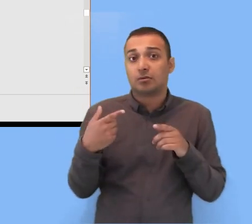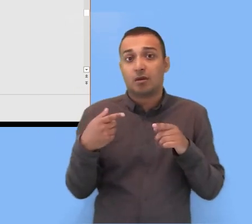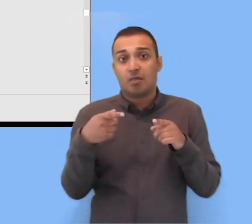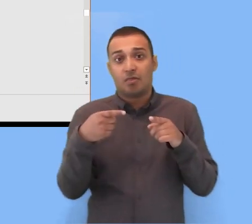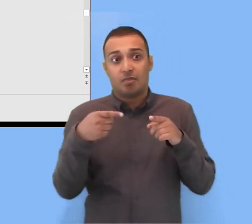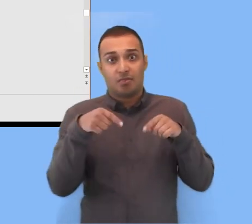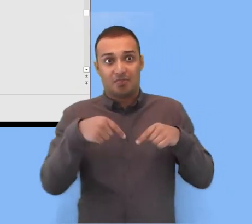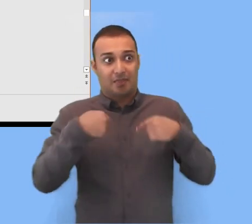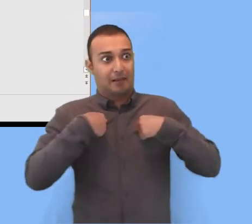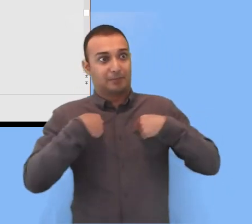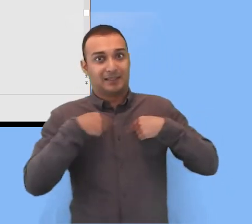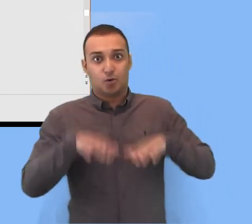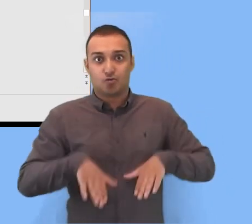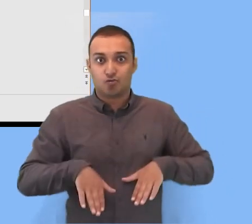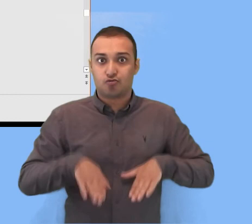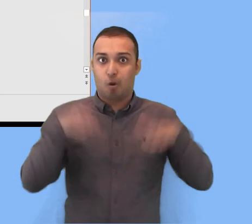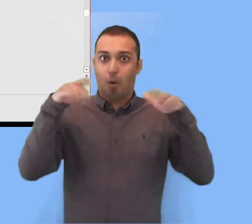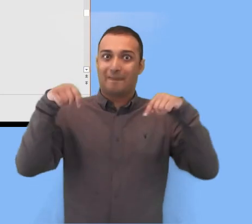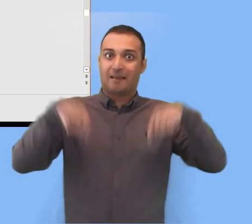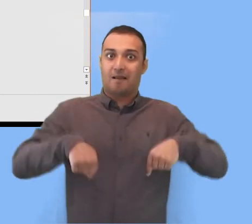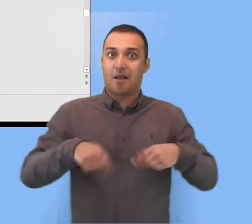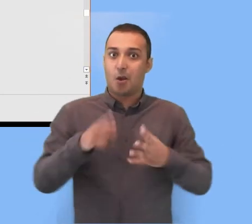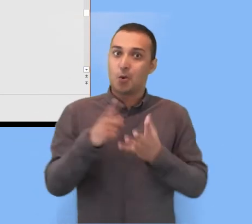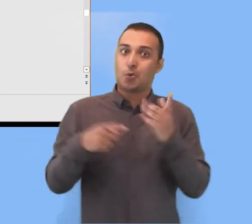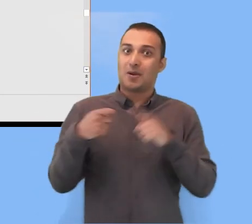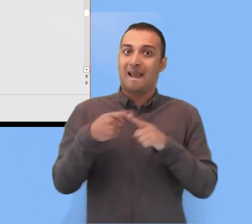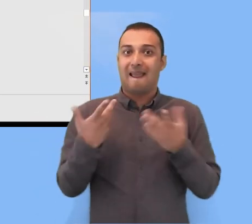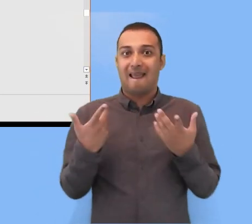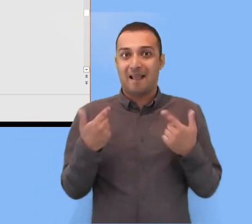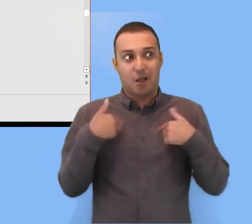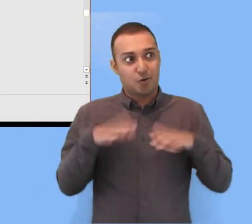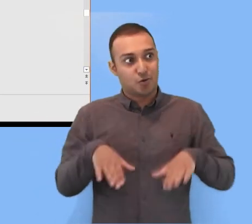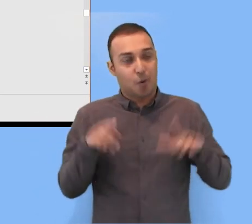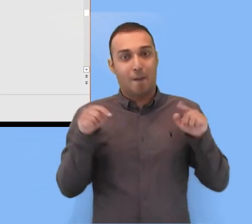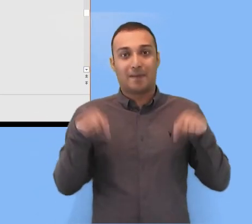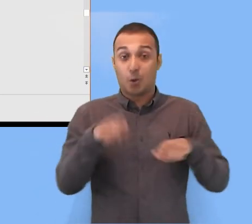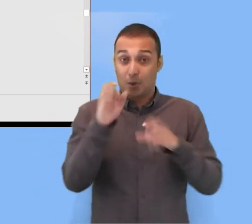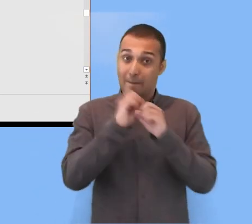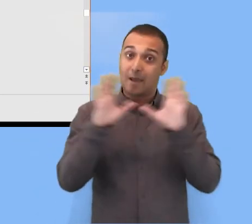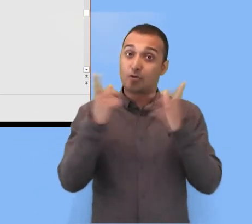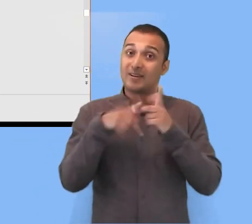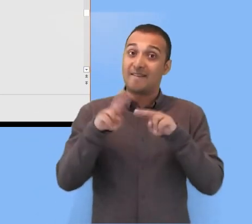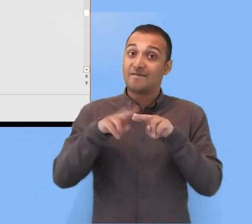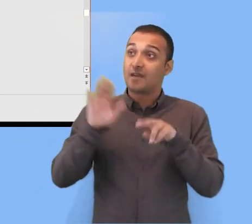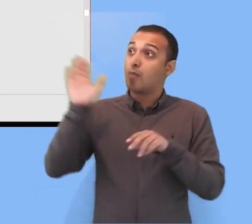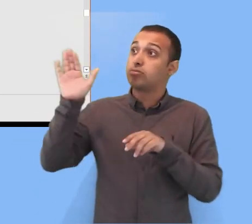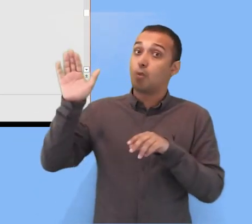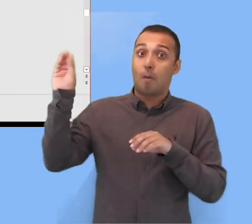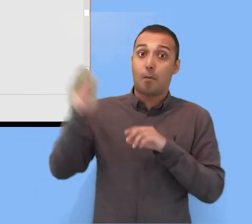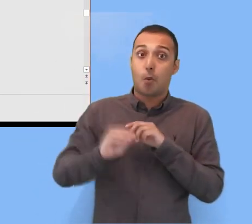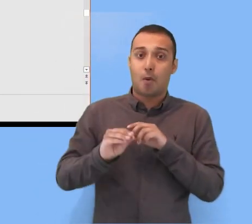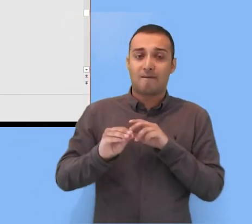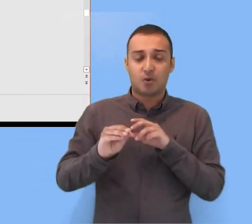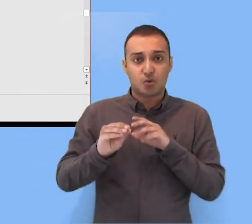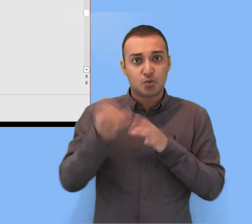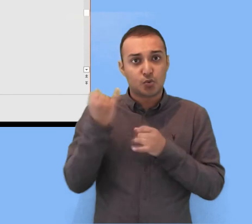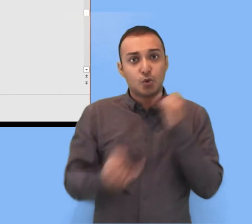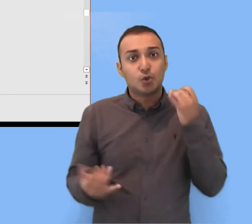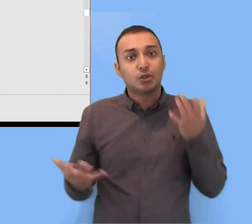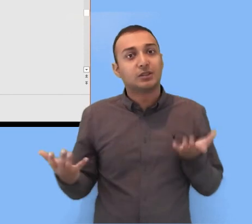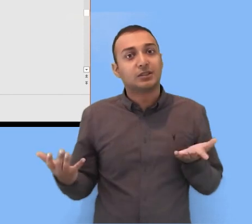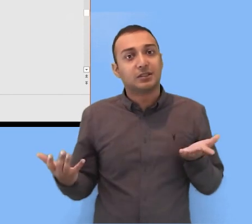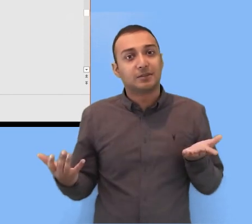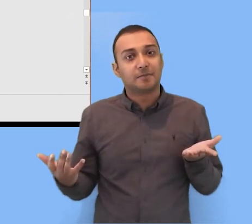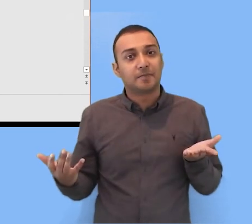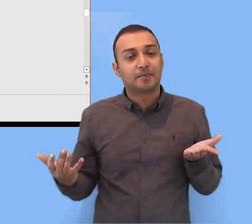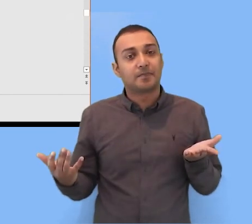what it's like for people from overseas. And at the end of our interview, I think because you can be in this